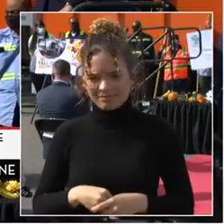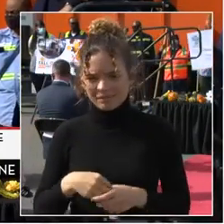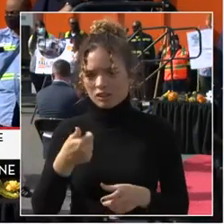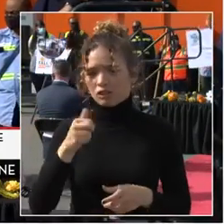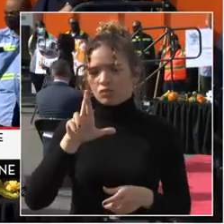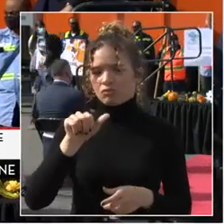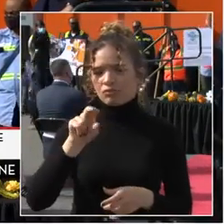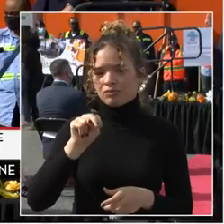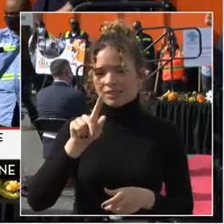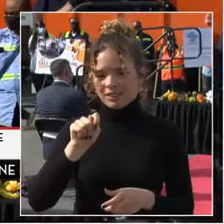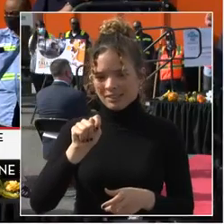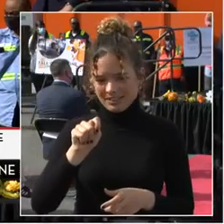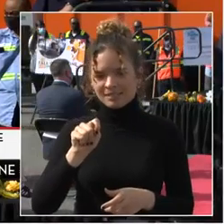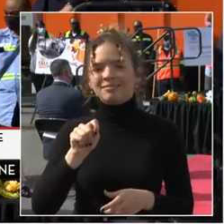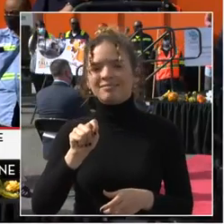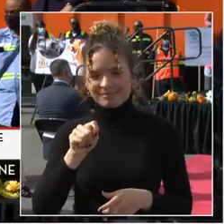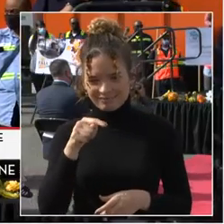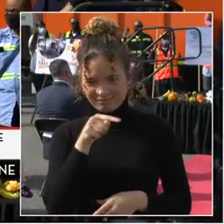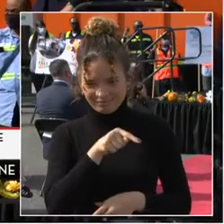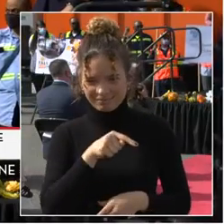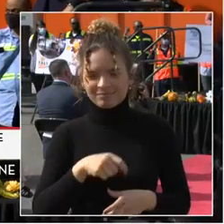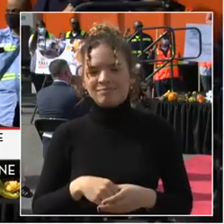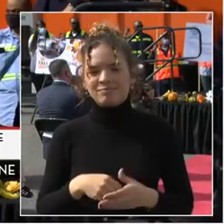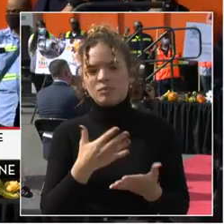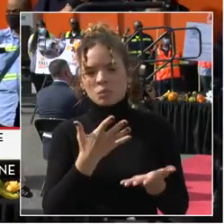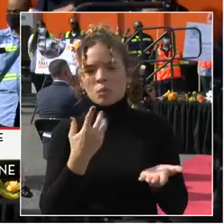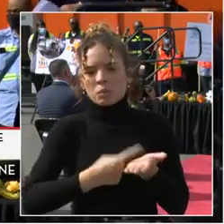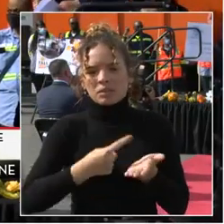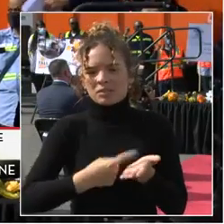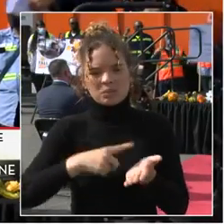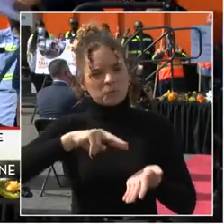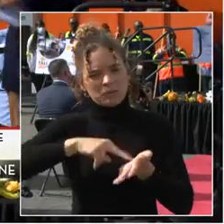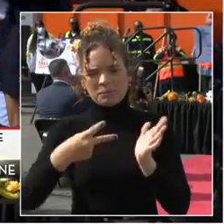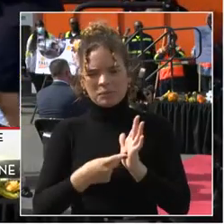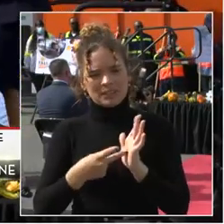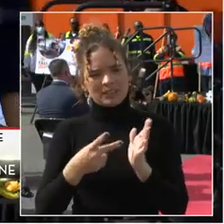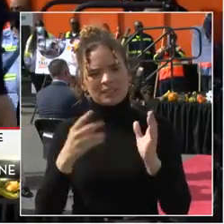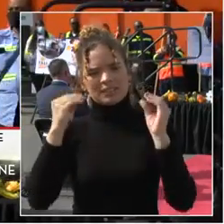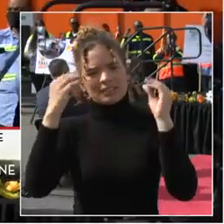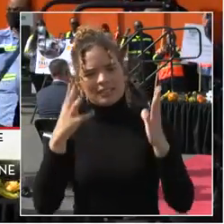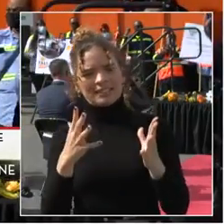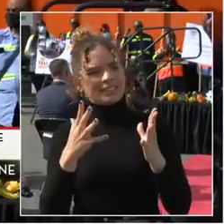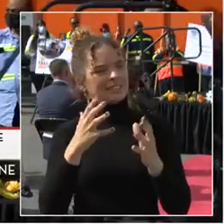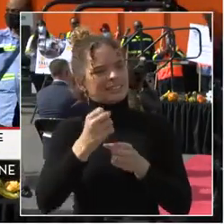to talk about what it means to be the Teacher of the Year.